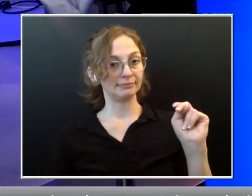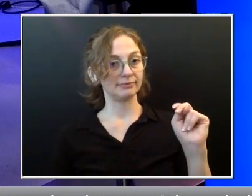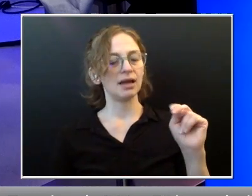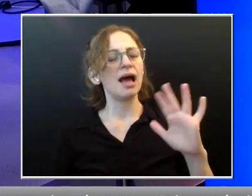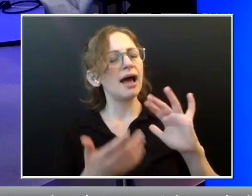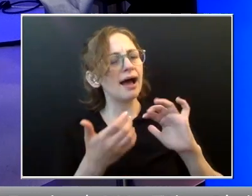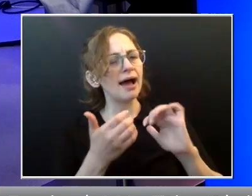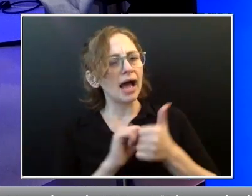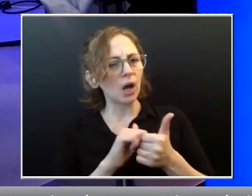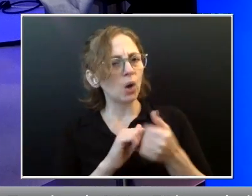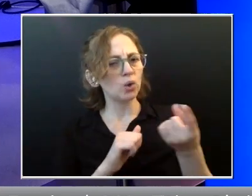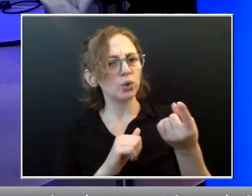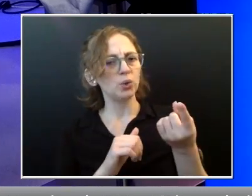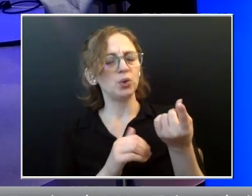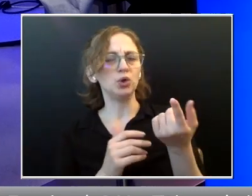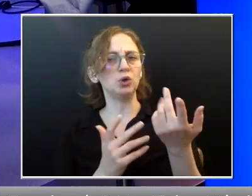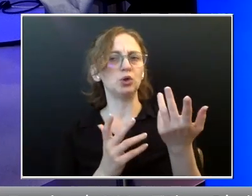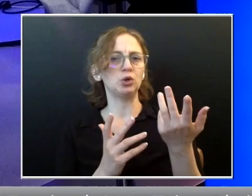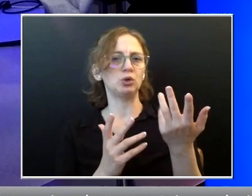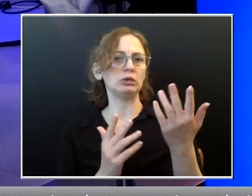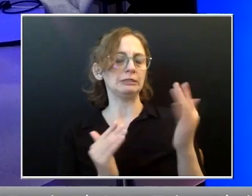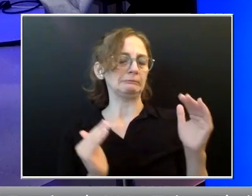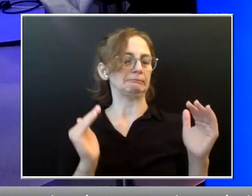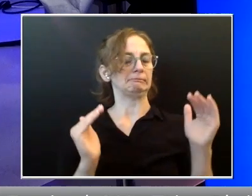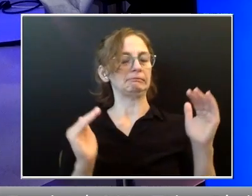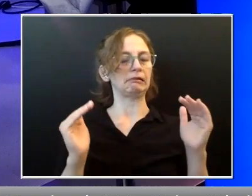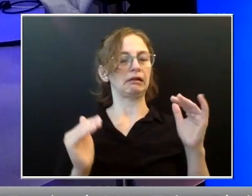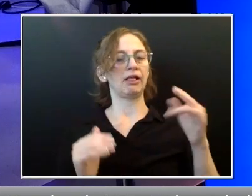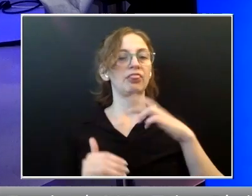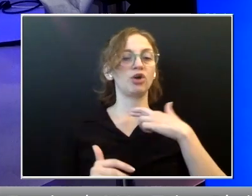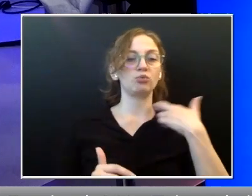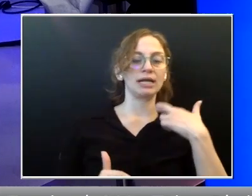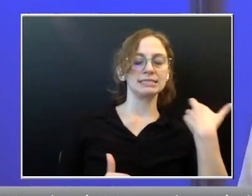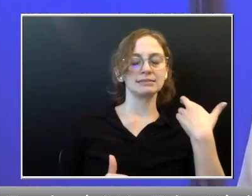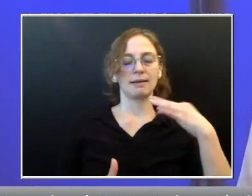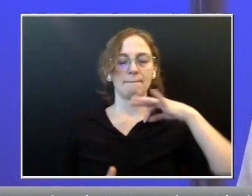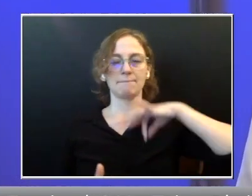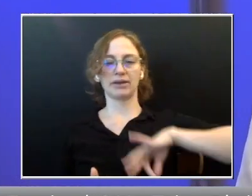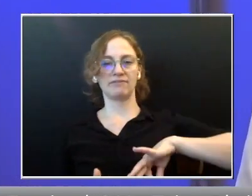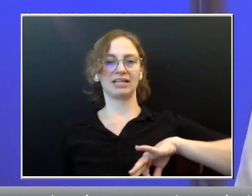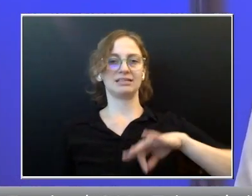which are slim, and the benefits of using drugs to fight breast cancer?